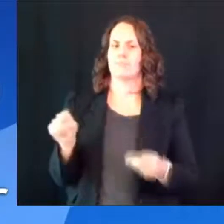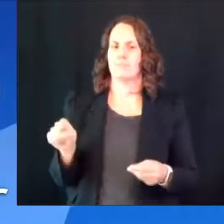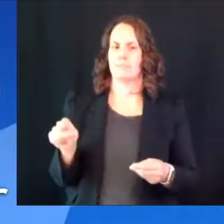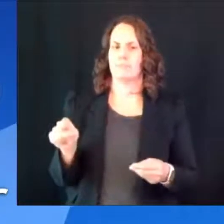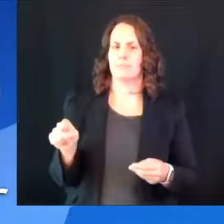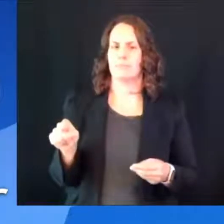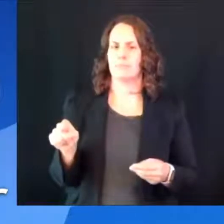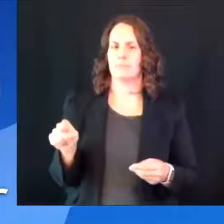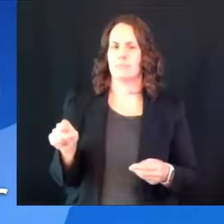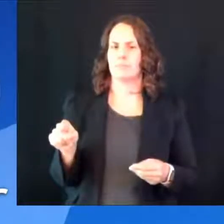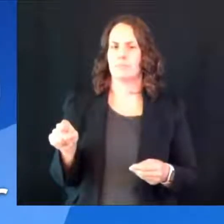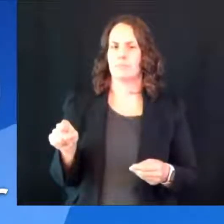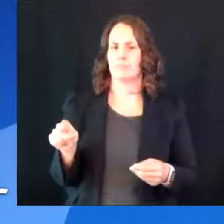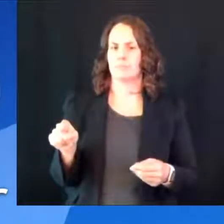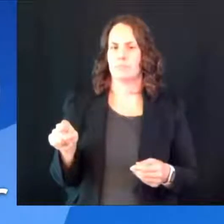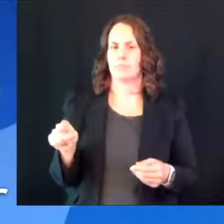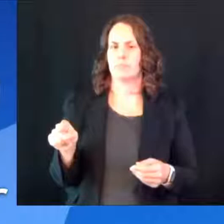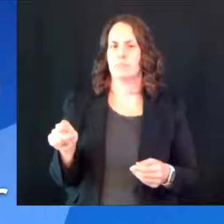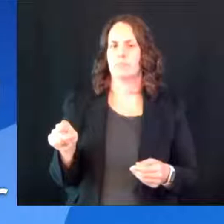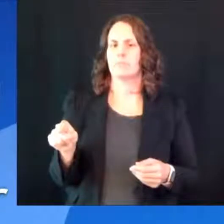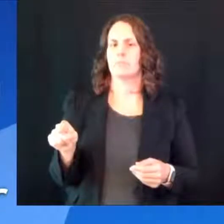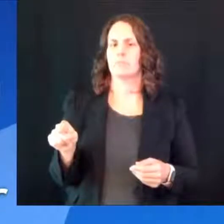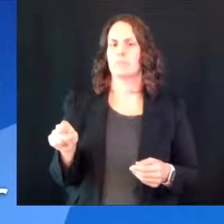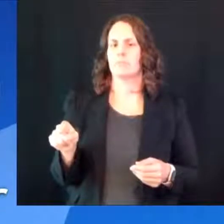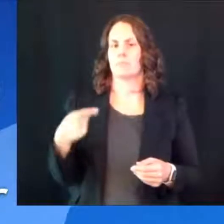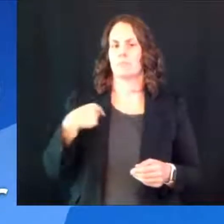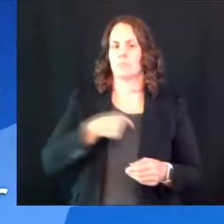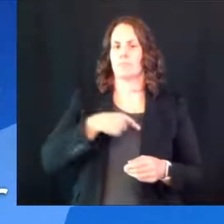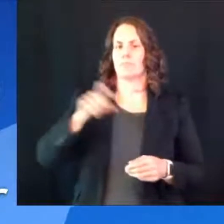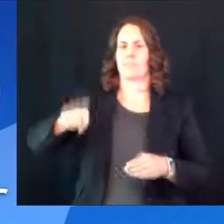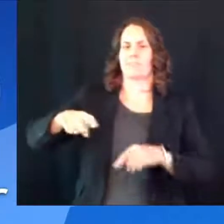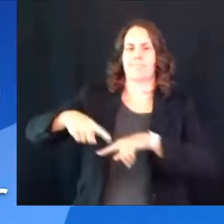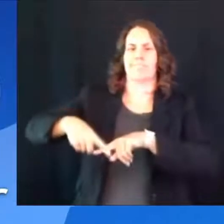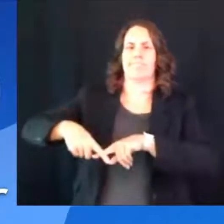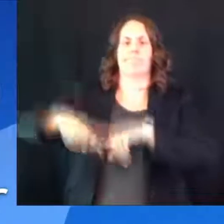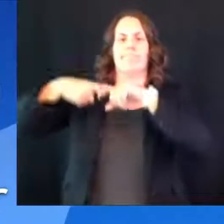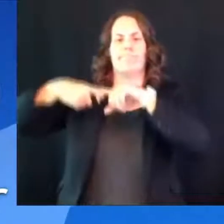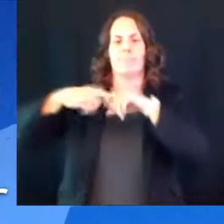that the legislature has not met for more than 170 days?